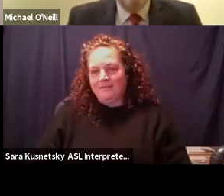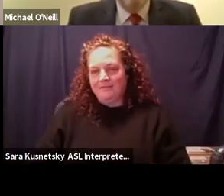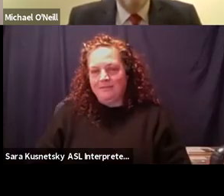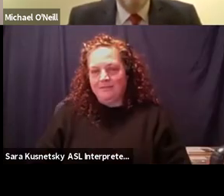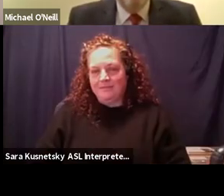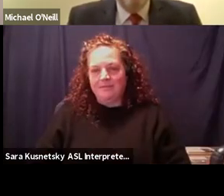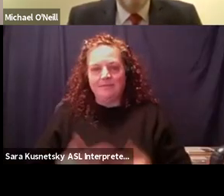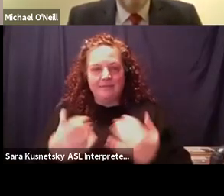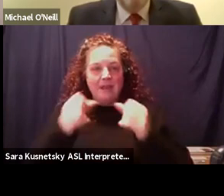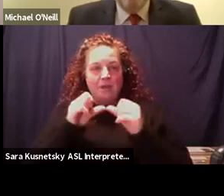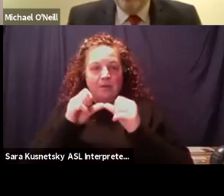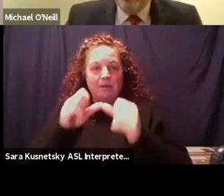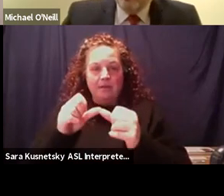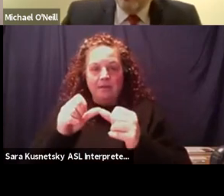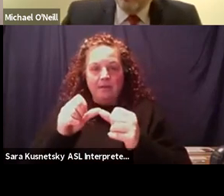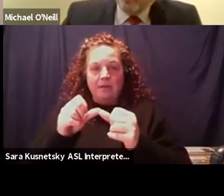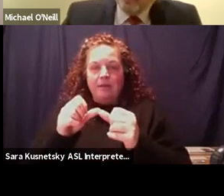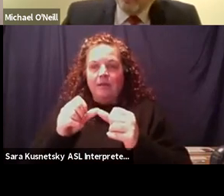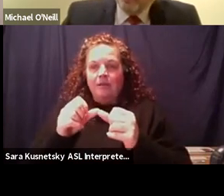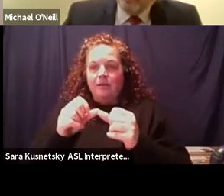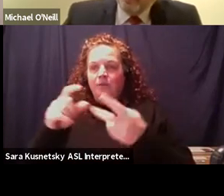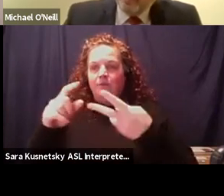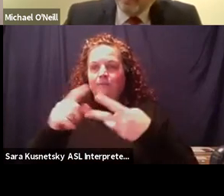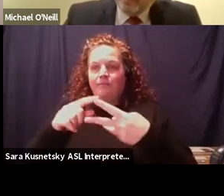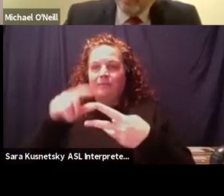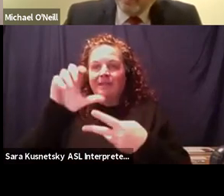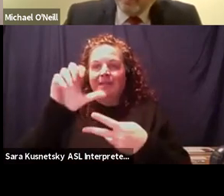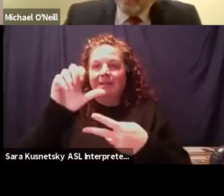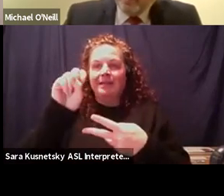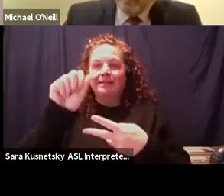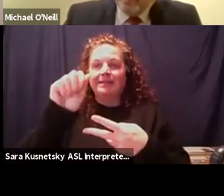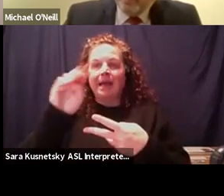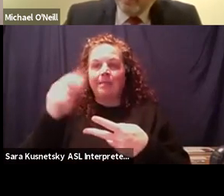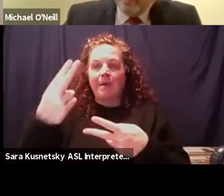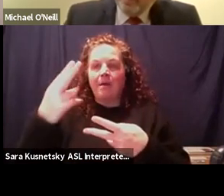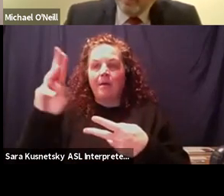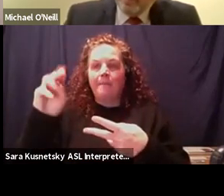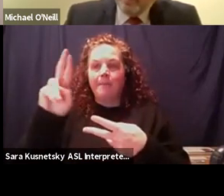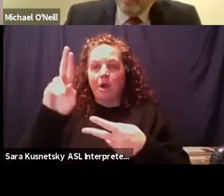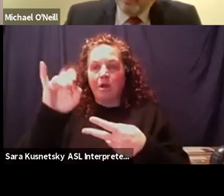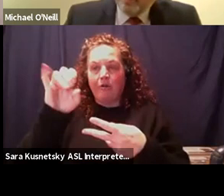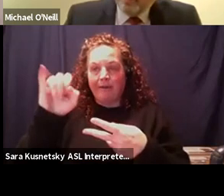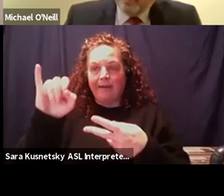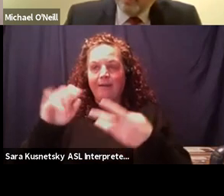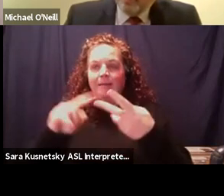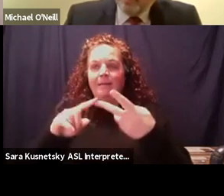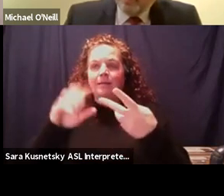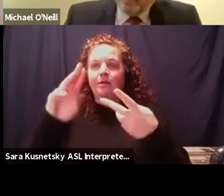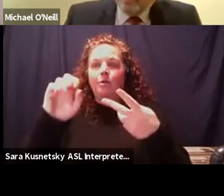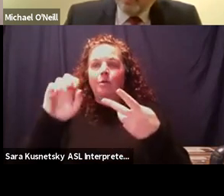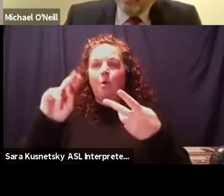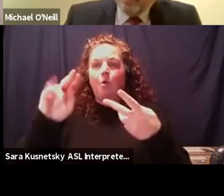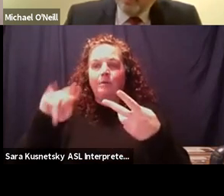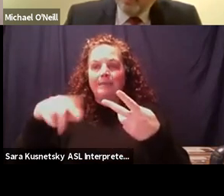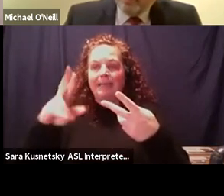We'll continue hearing from our students with Sama Mari, Monique Thomas-Vick, Jeanette Hassan, and